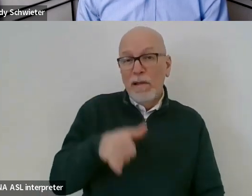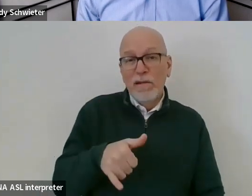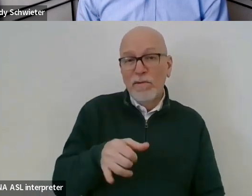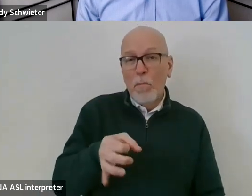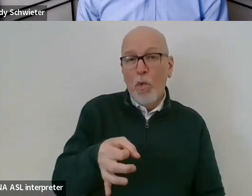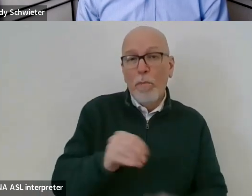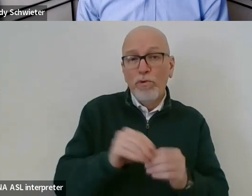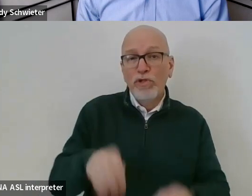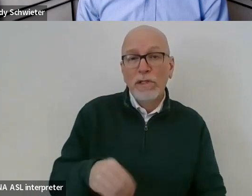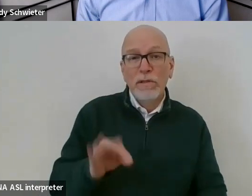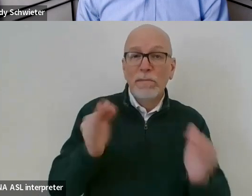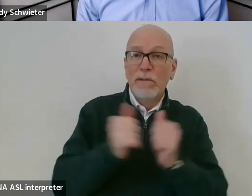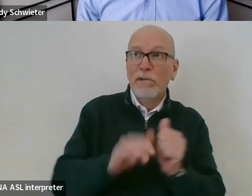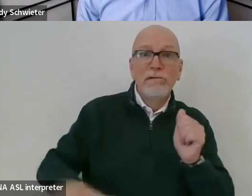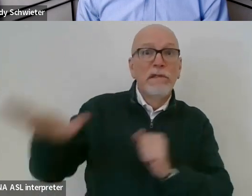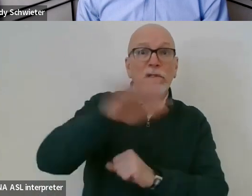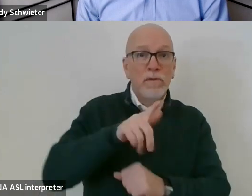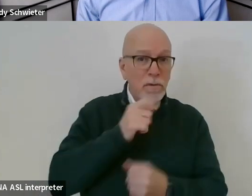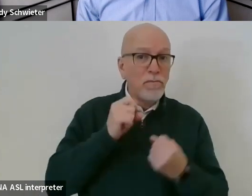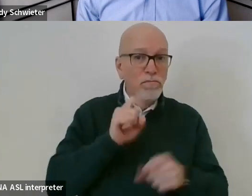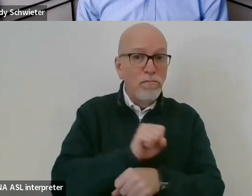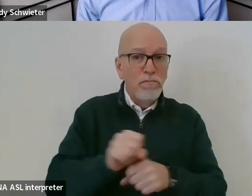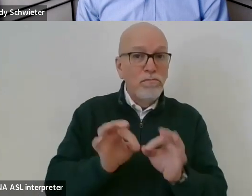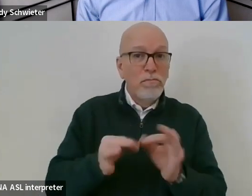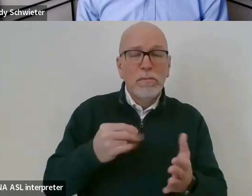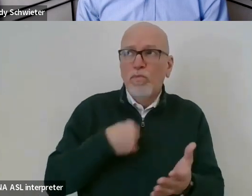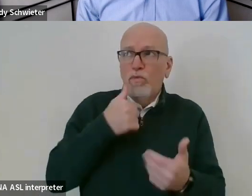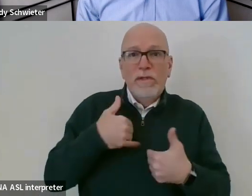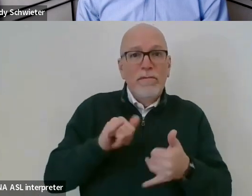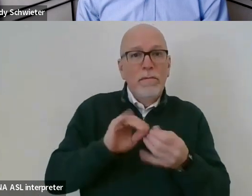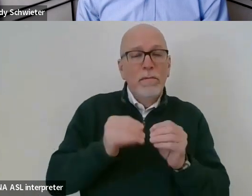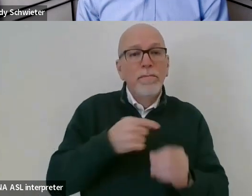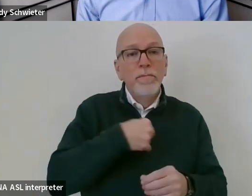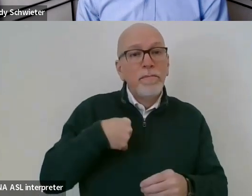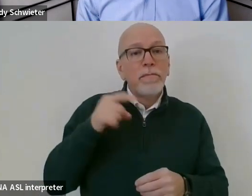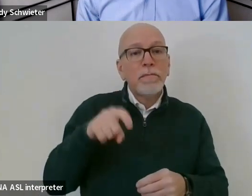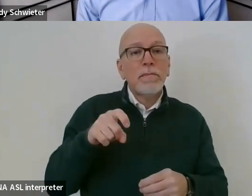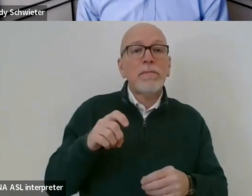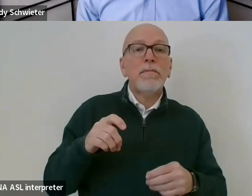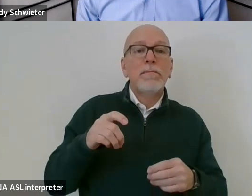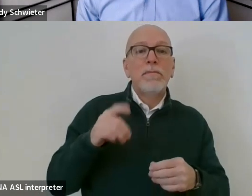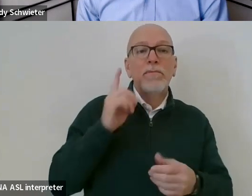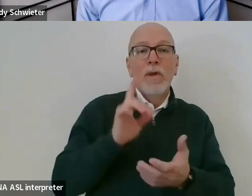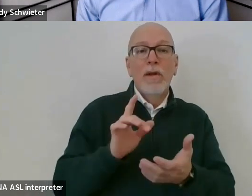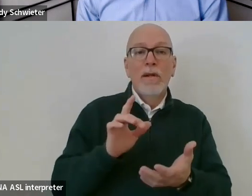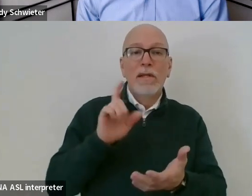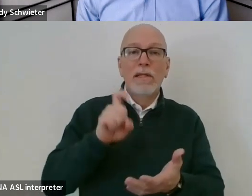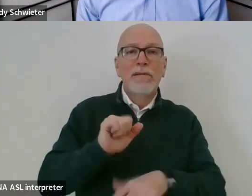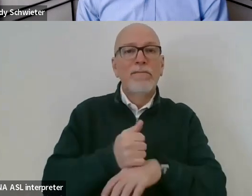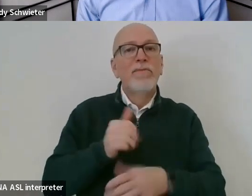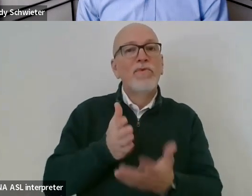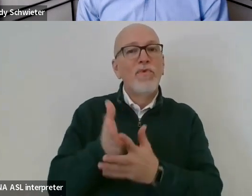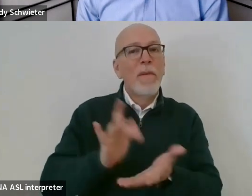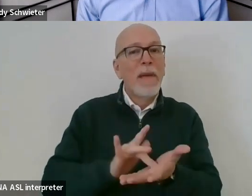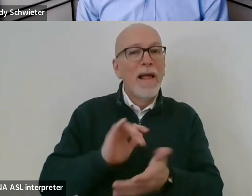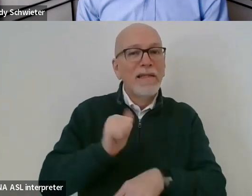people who are operating as, but we don't have those numbers. We need to forge alliances with the medical establishment about the